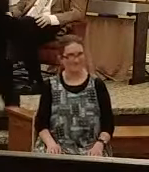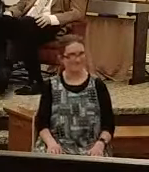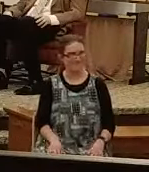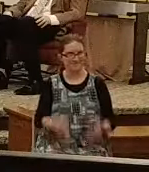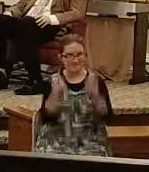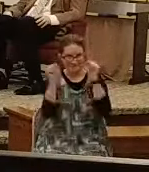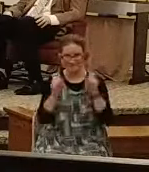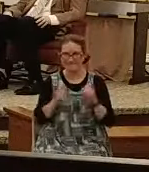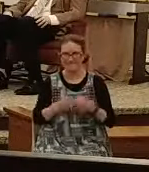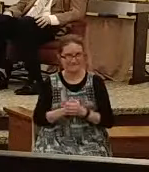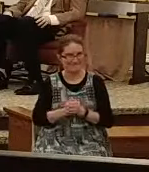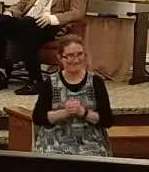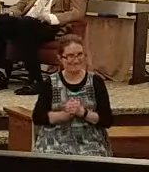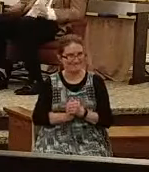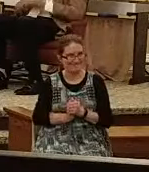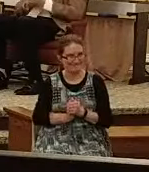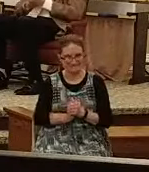Hallelujah.